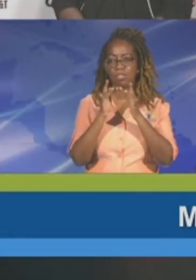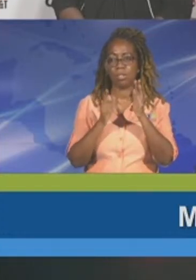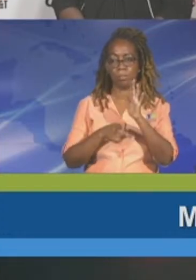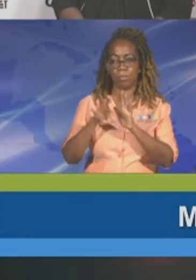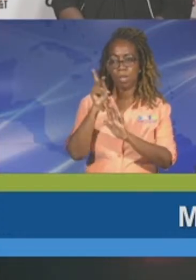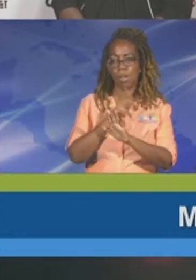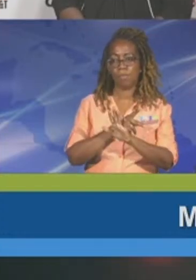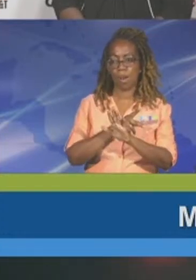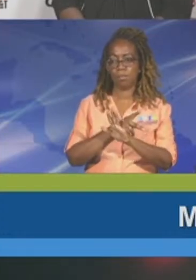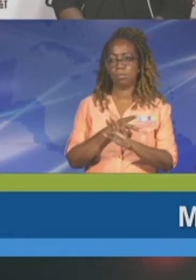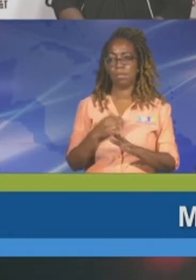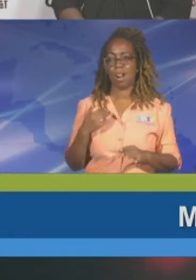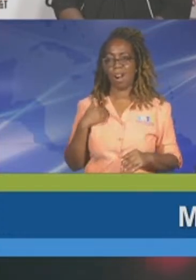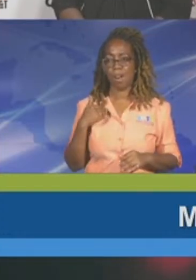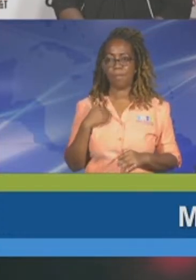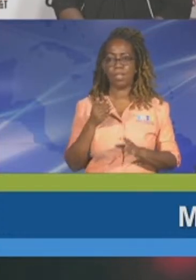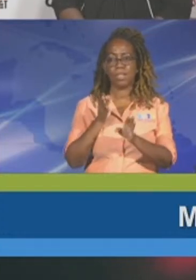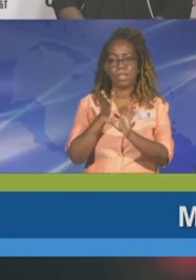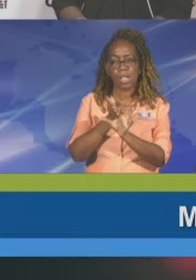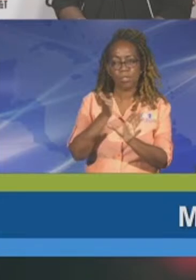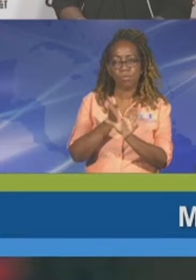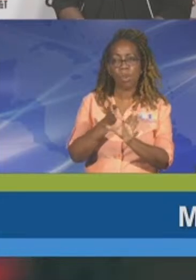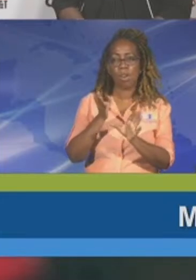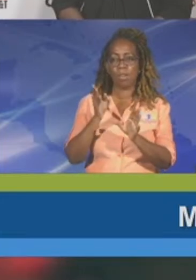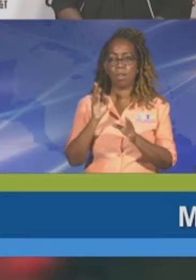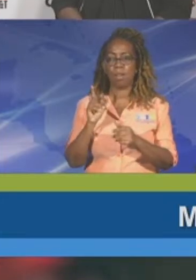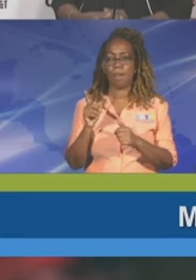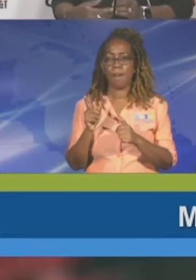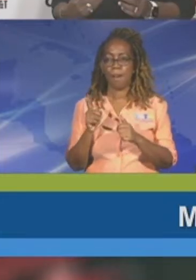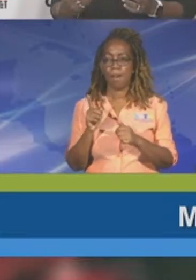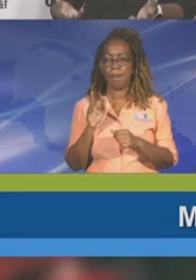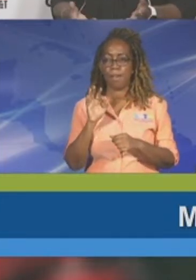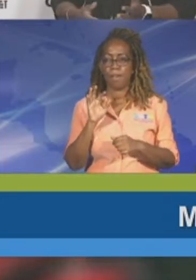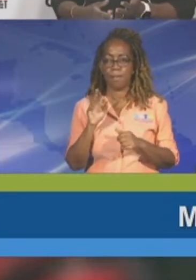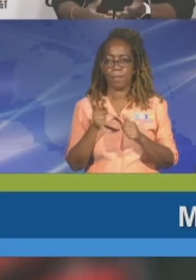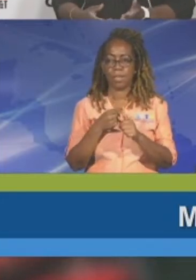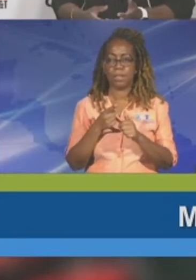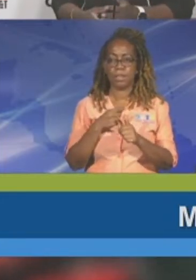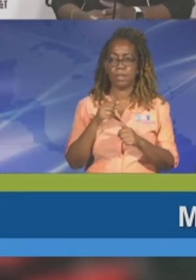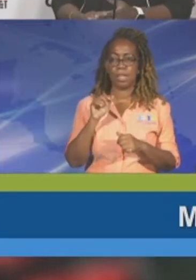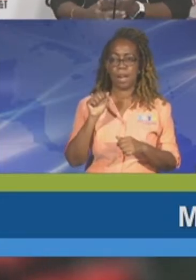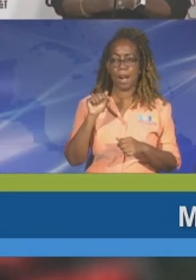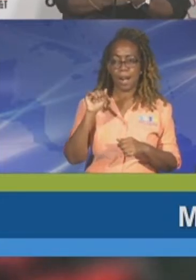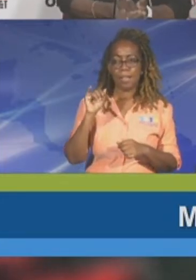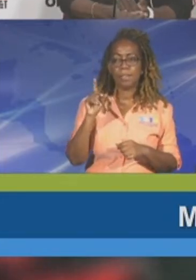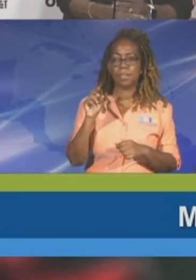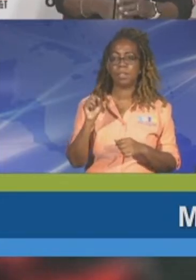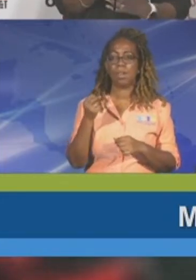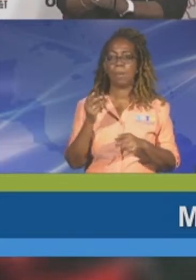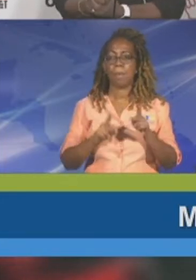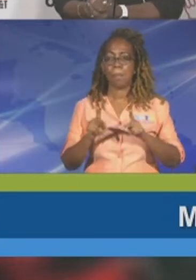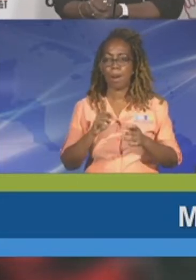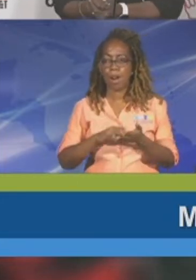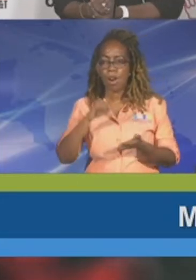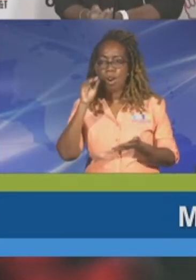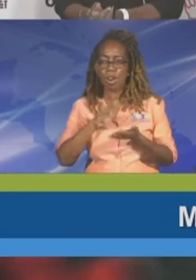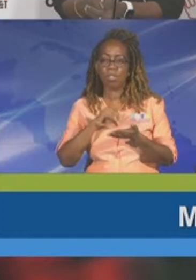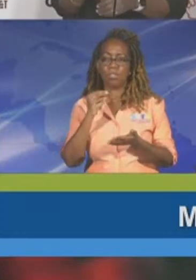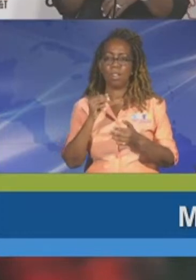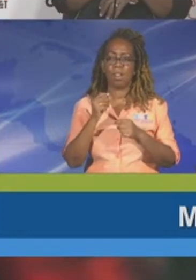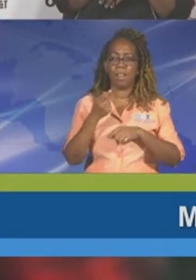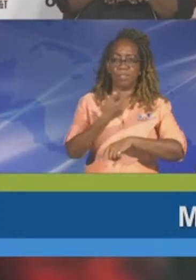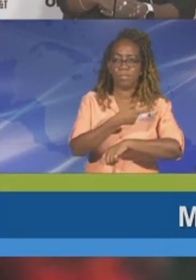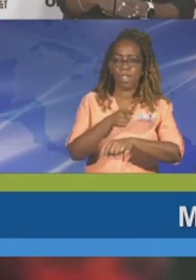there is called Psychological First Aid, or PFA. You know how many persons learn first aid, what to do with a cut, what to do with